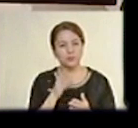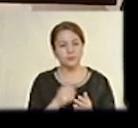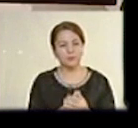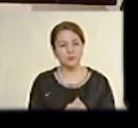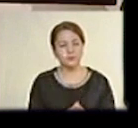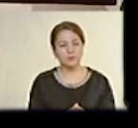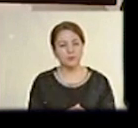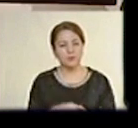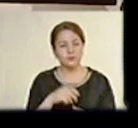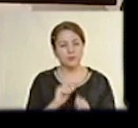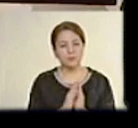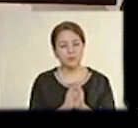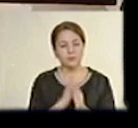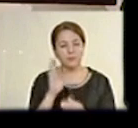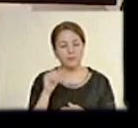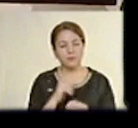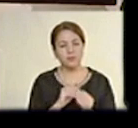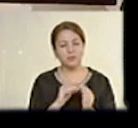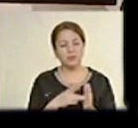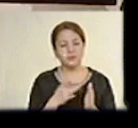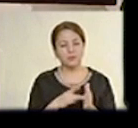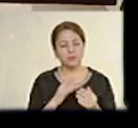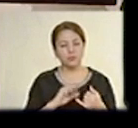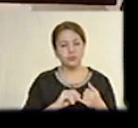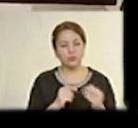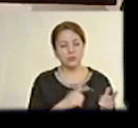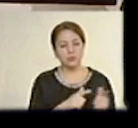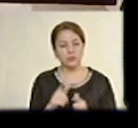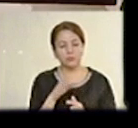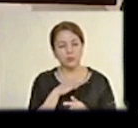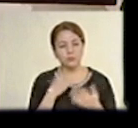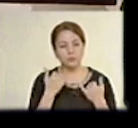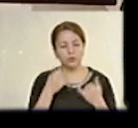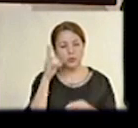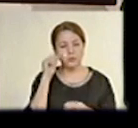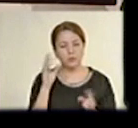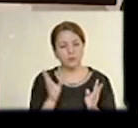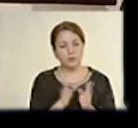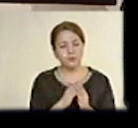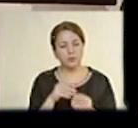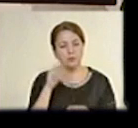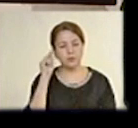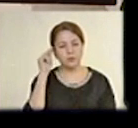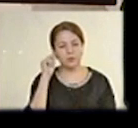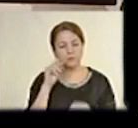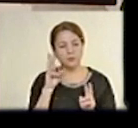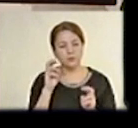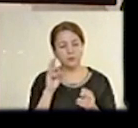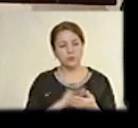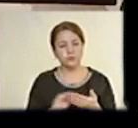boshlaymiz. Darsligingiz va o'quv qarorlaringiz tayyor bo'lsa, bugungi sana bilan darsimizning mavzusini yozib oling.